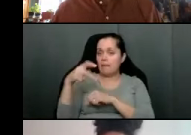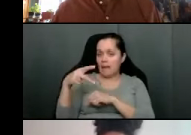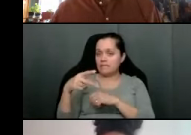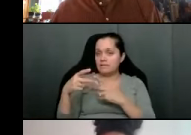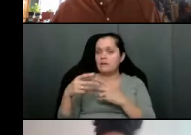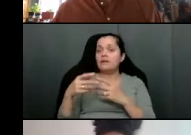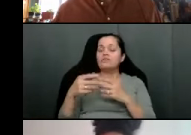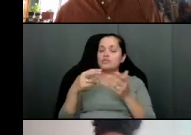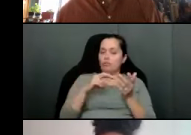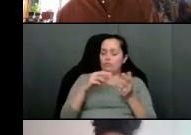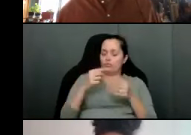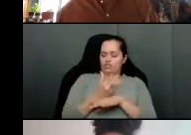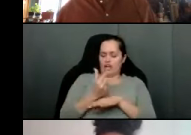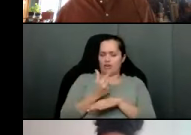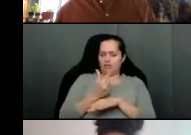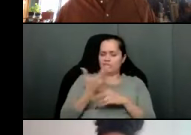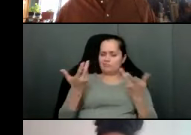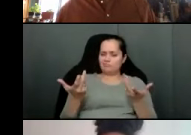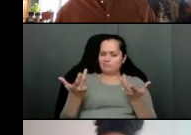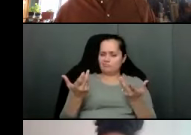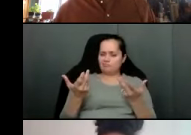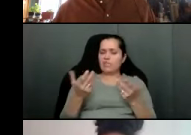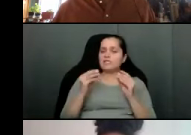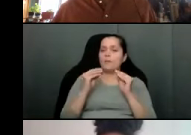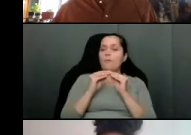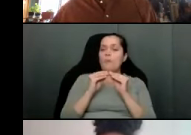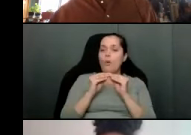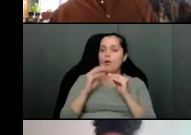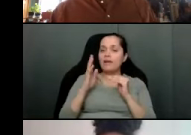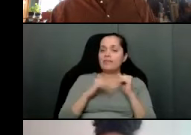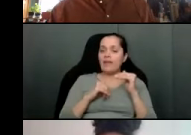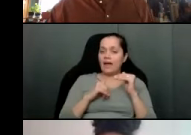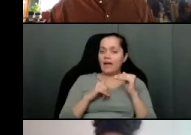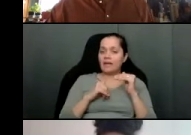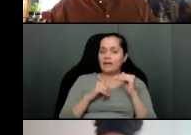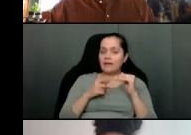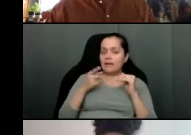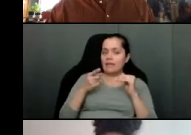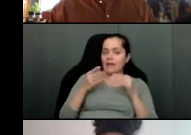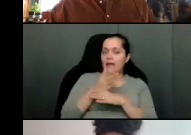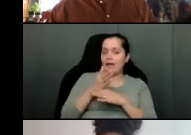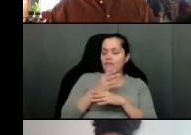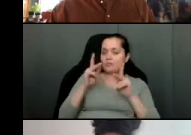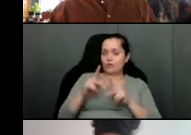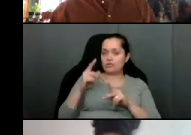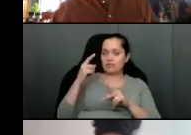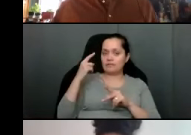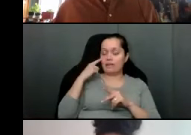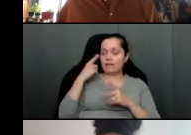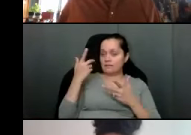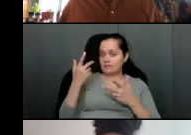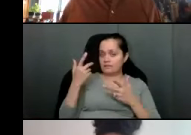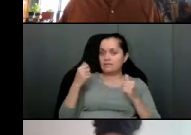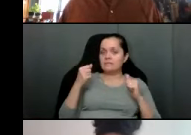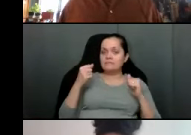what is geography? Well, it's going to be more than what that average person thinks.